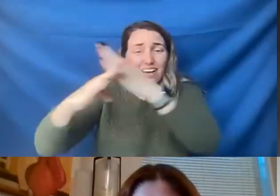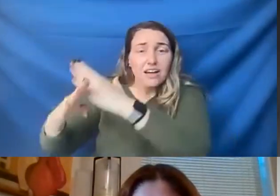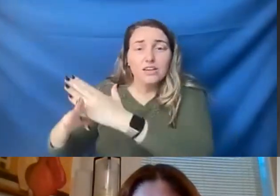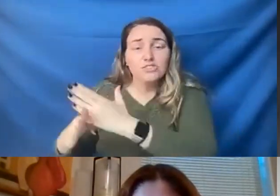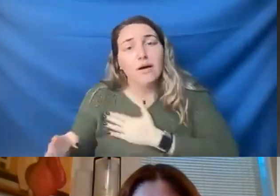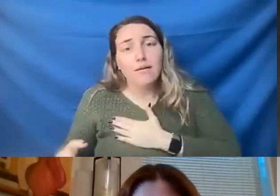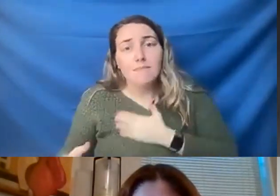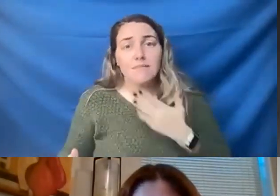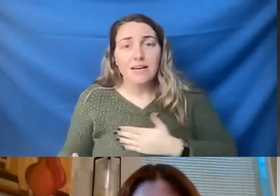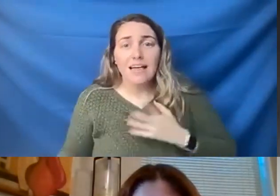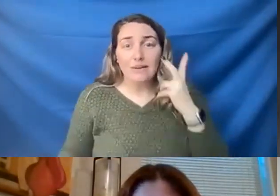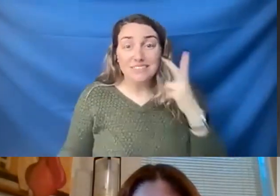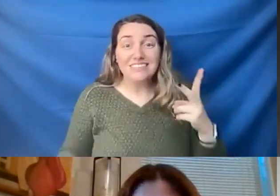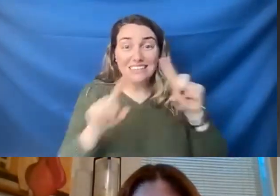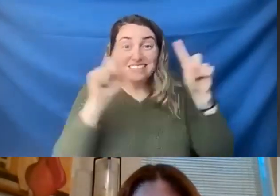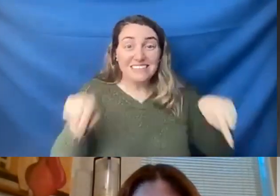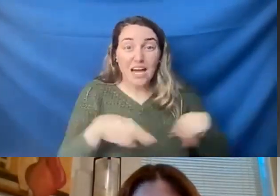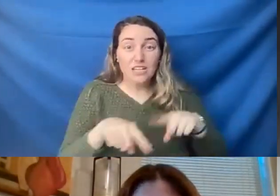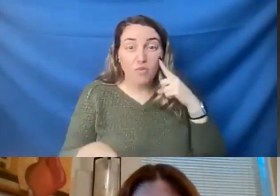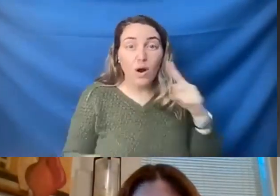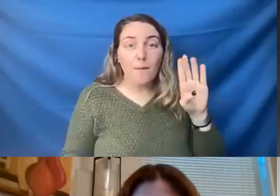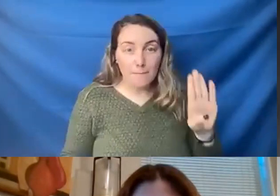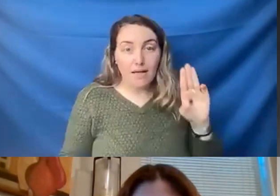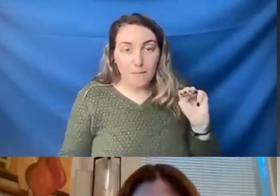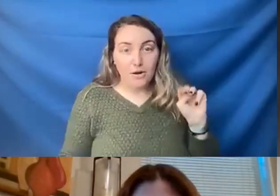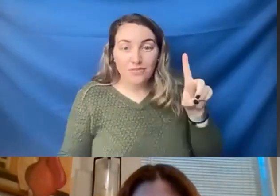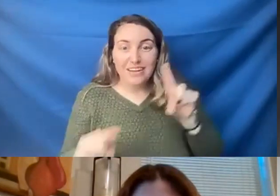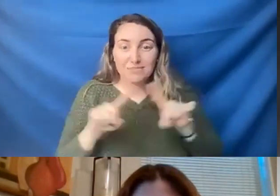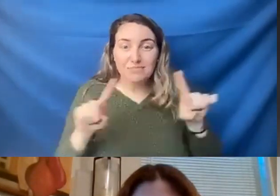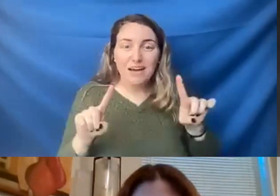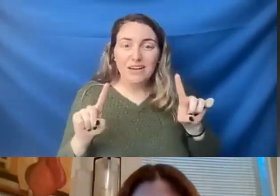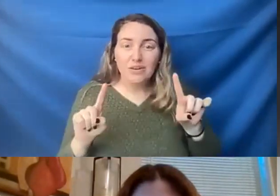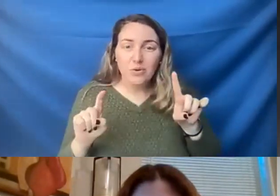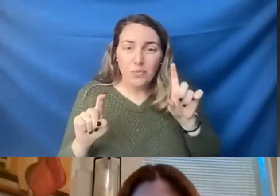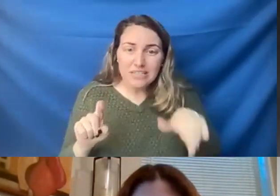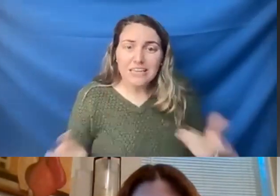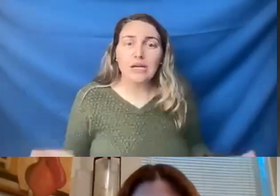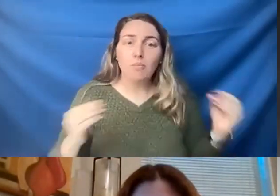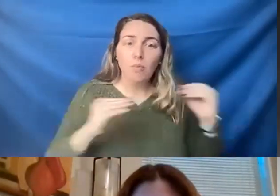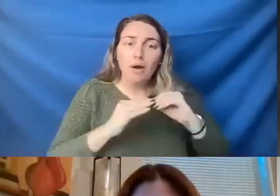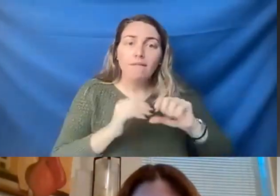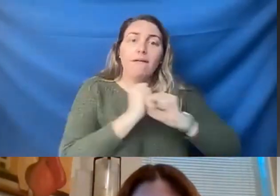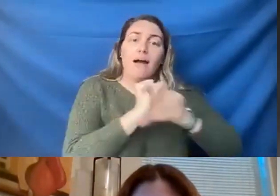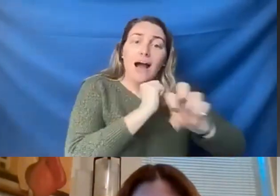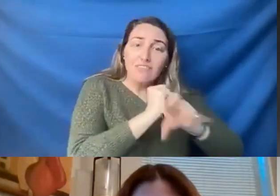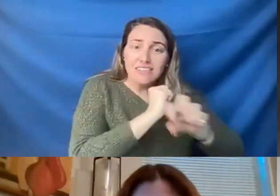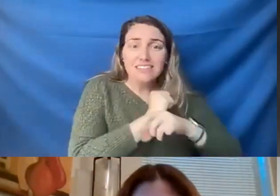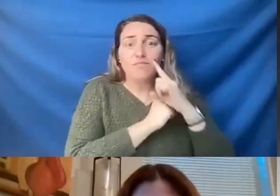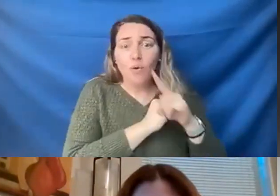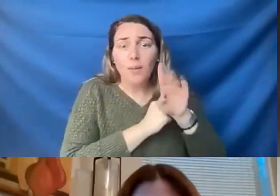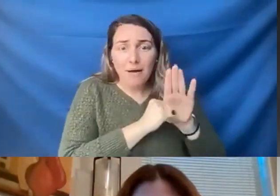for the ballot marking device, but we need more advertising about the ballot marking device. Ariel knows what I'm talking about